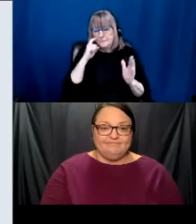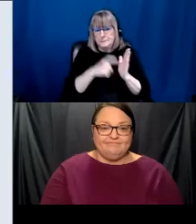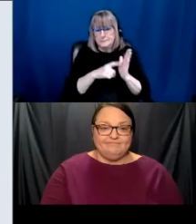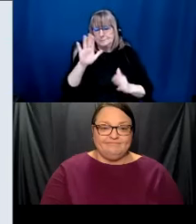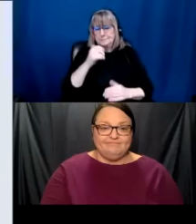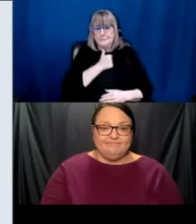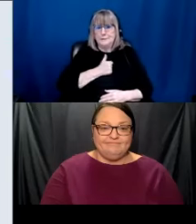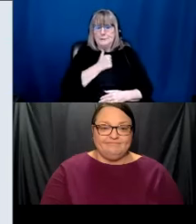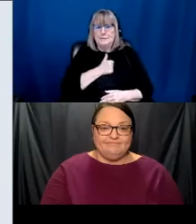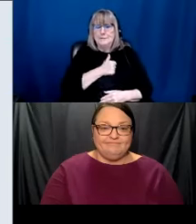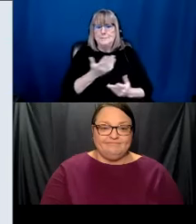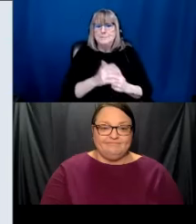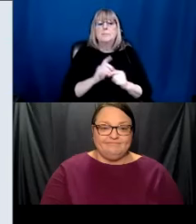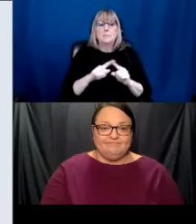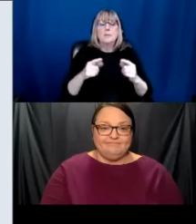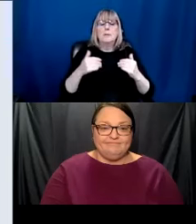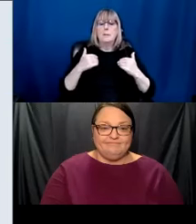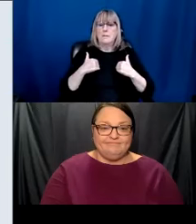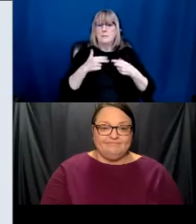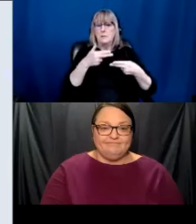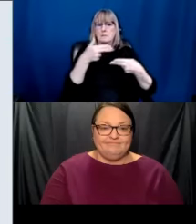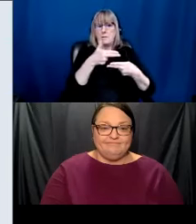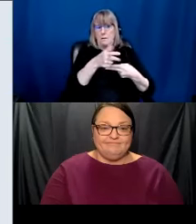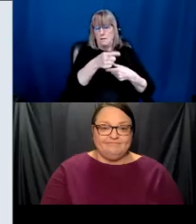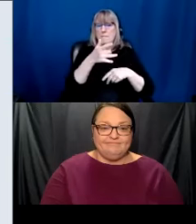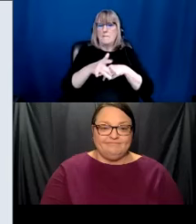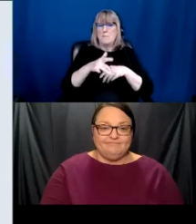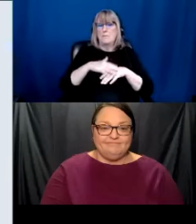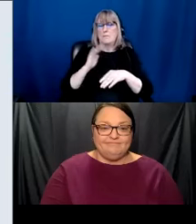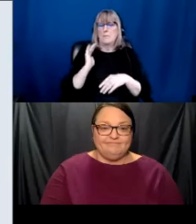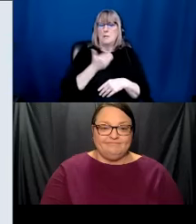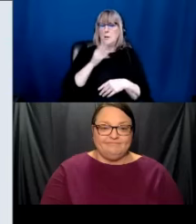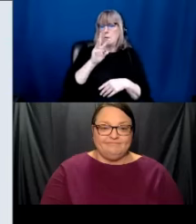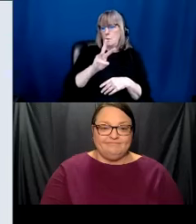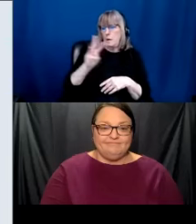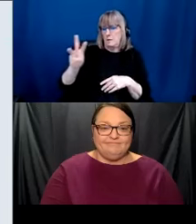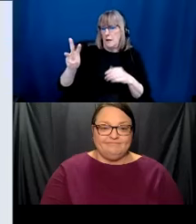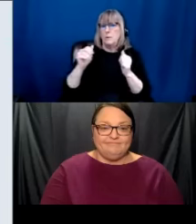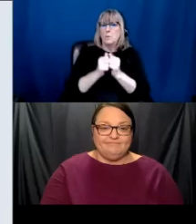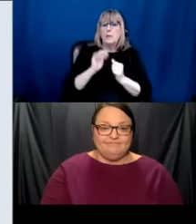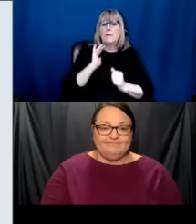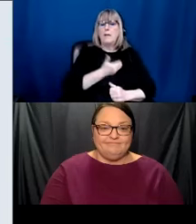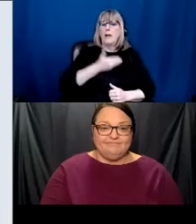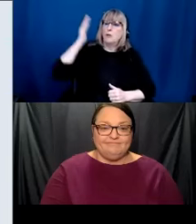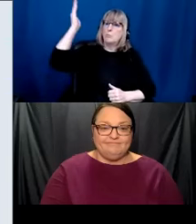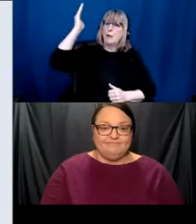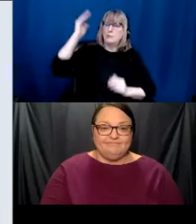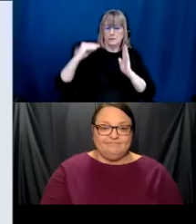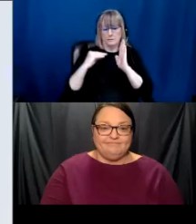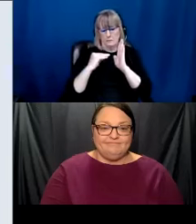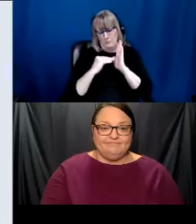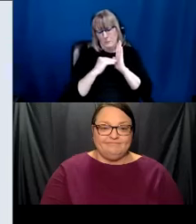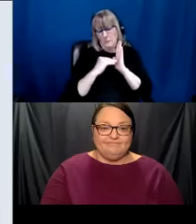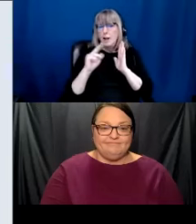sorry. We do have the slides available on our website with presentation La notes. presentación va a estar